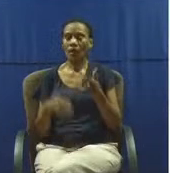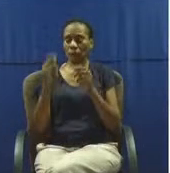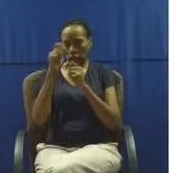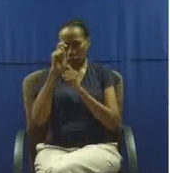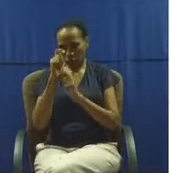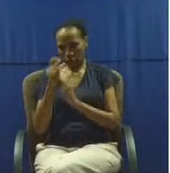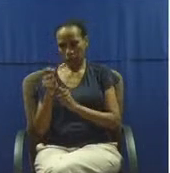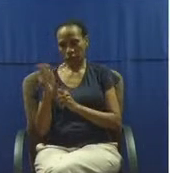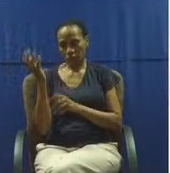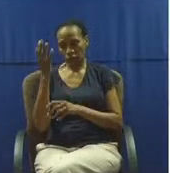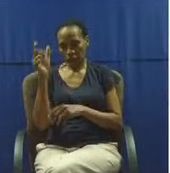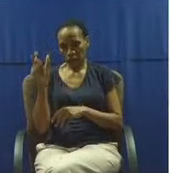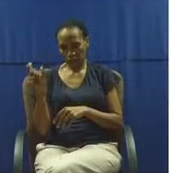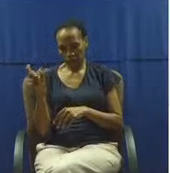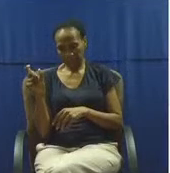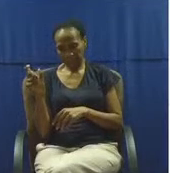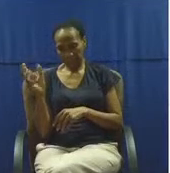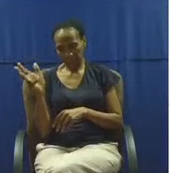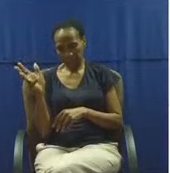Speaker,